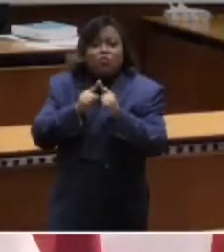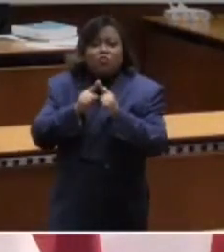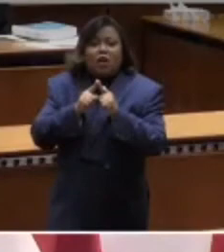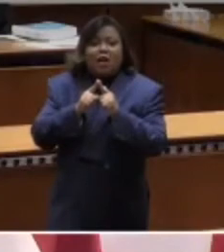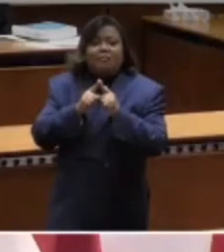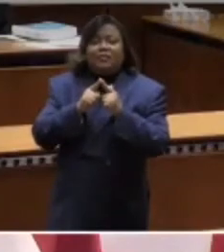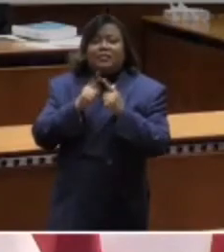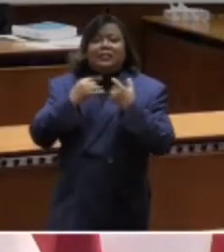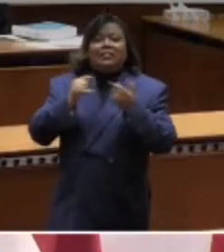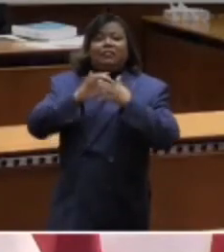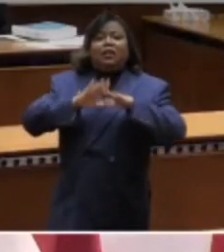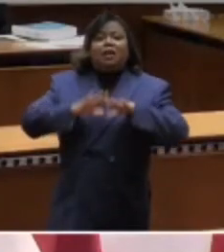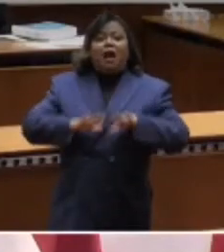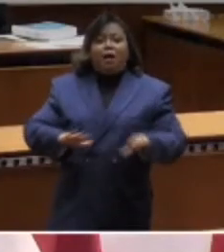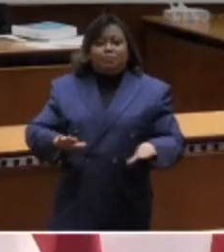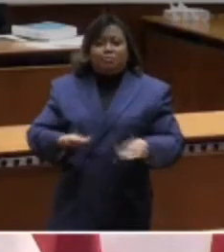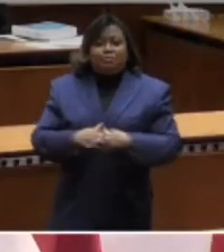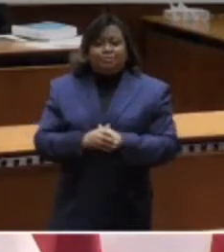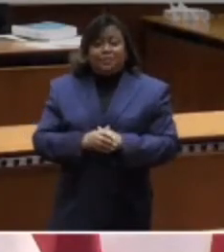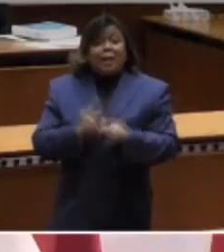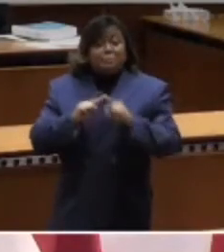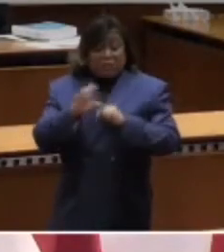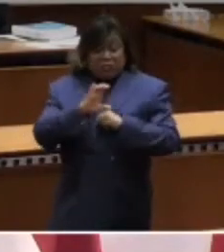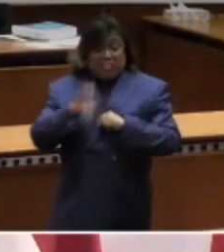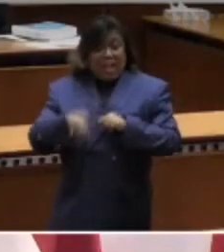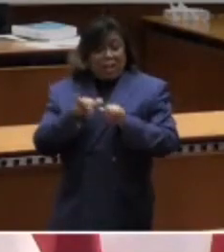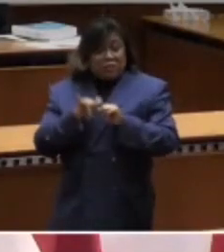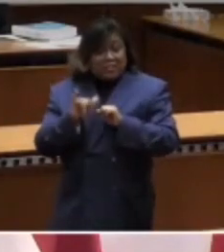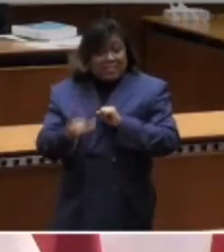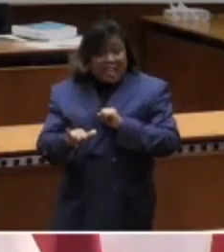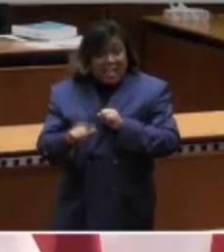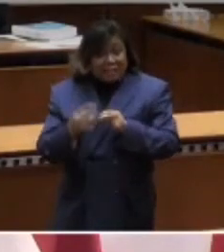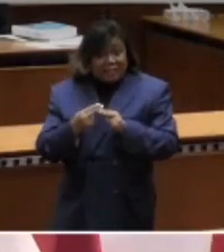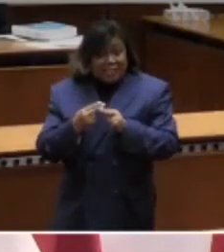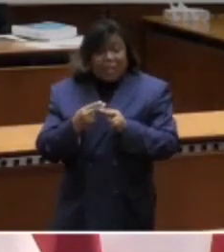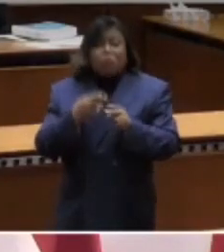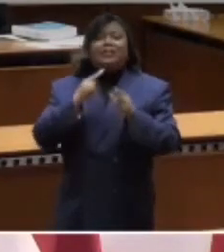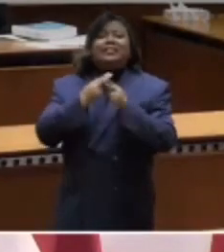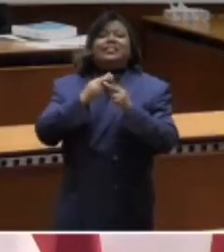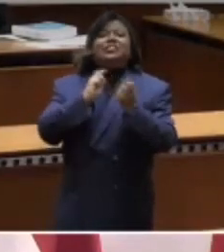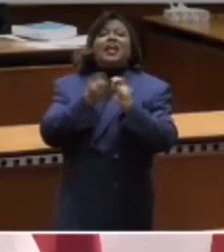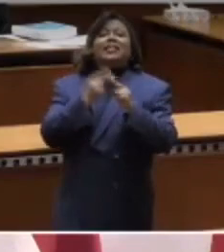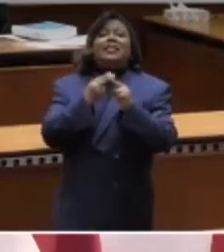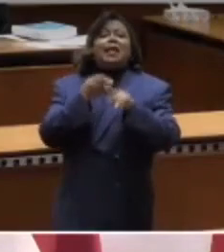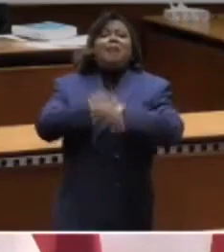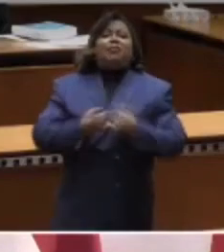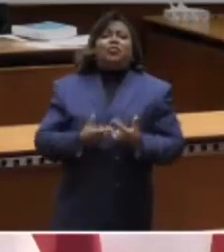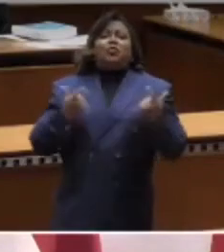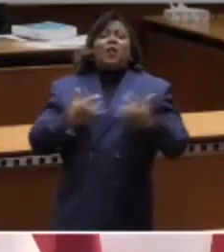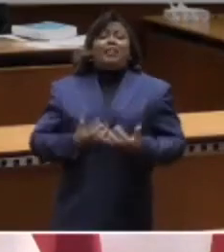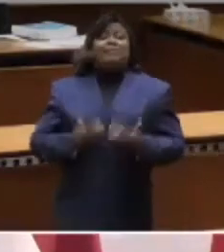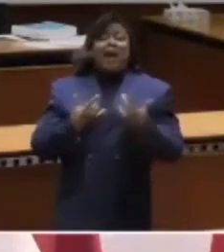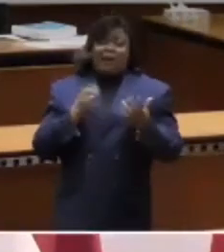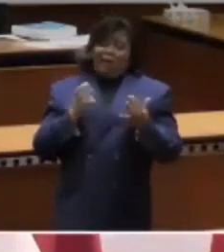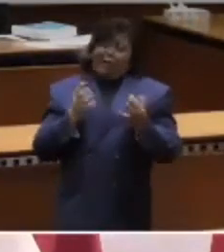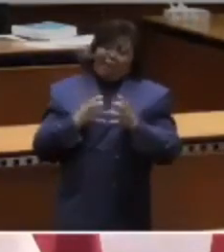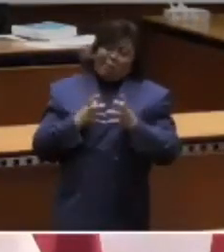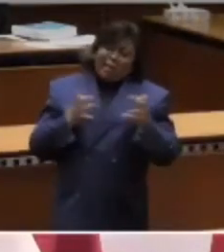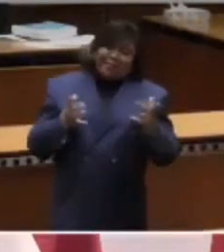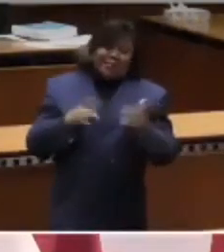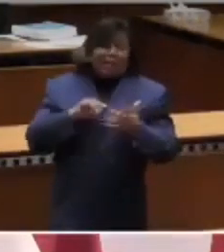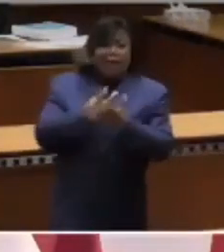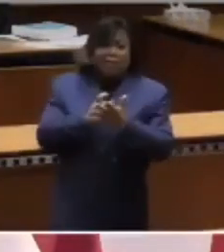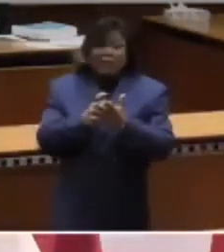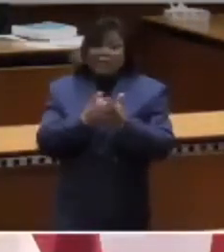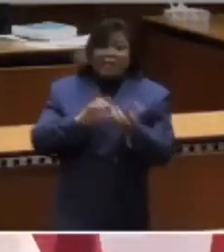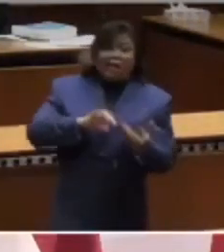civic pride. But as Chicago remade itself after the Great Fire and manifested unrest